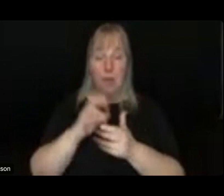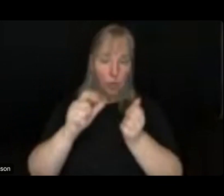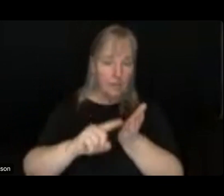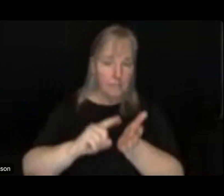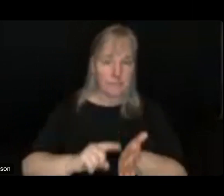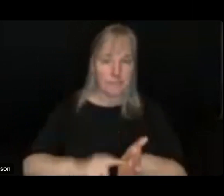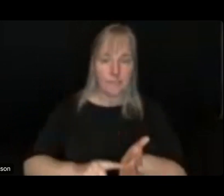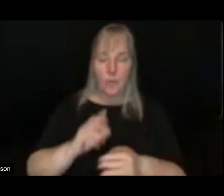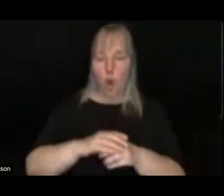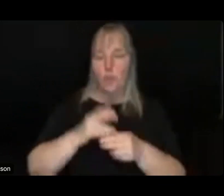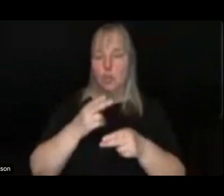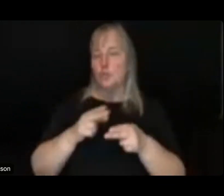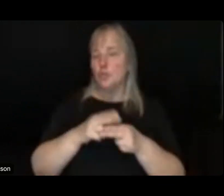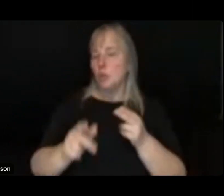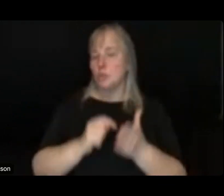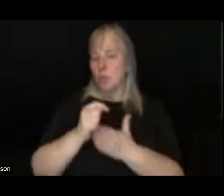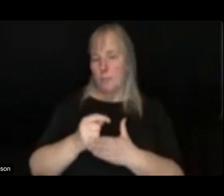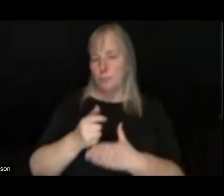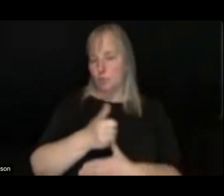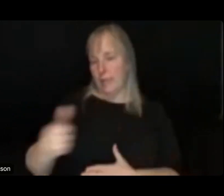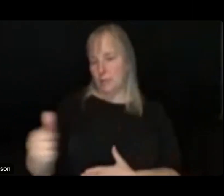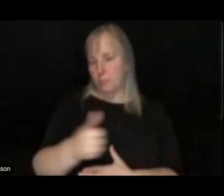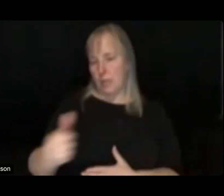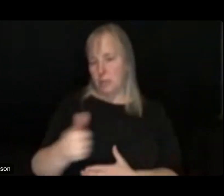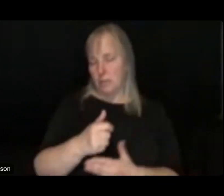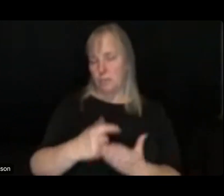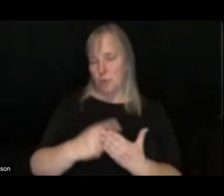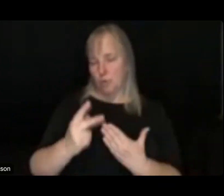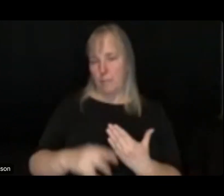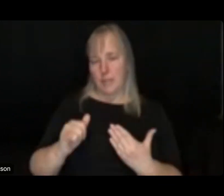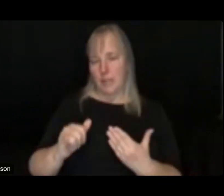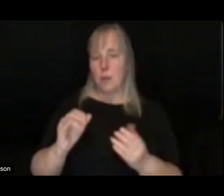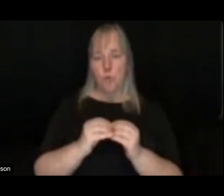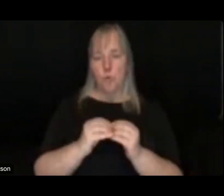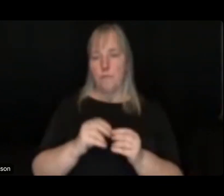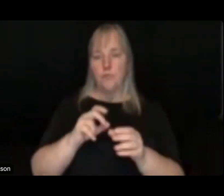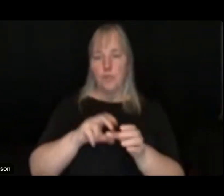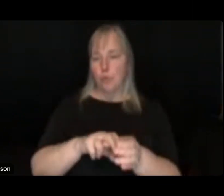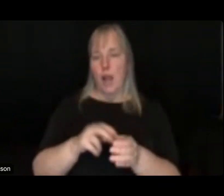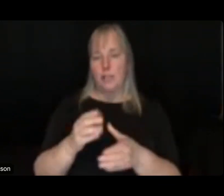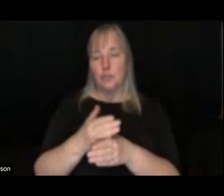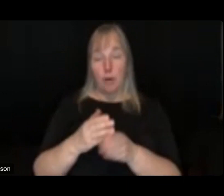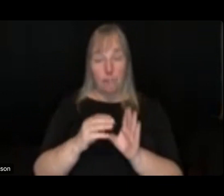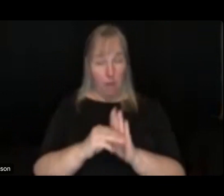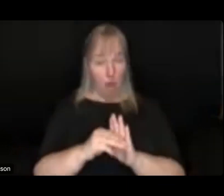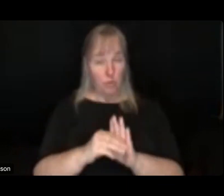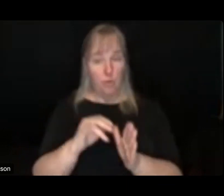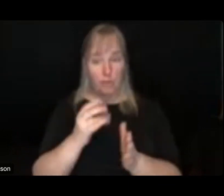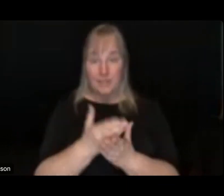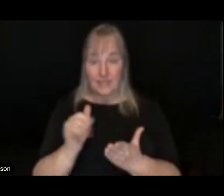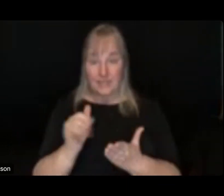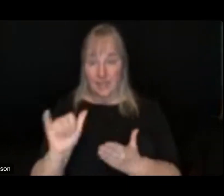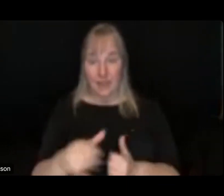on short-term transportation programs, like more of the ride-sharing model and things along those lines.